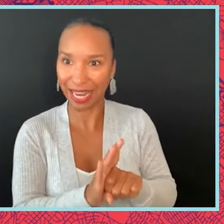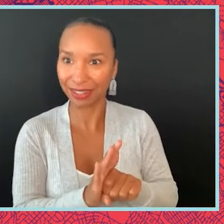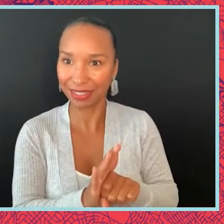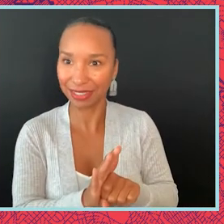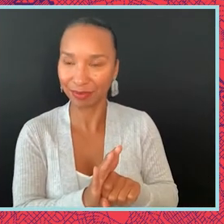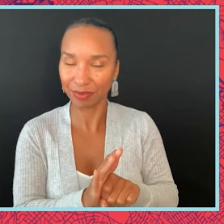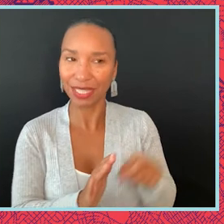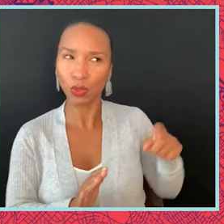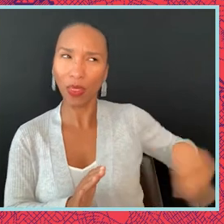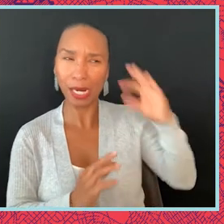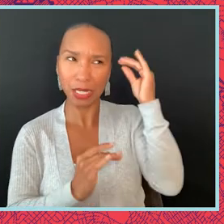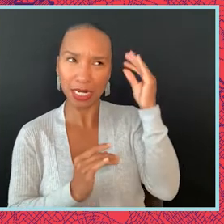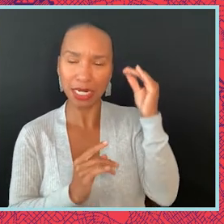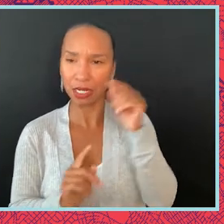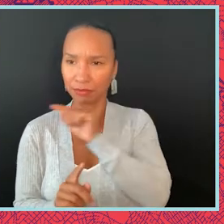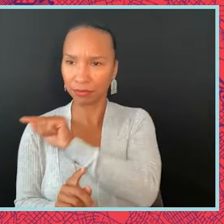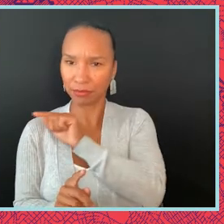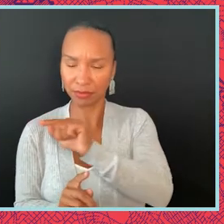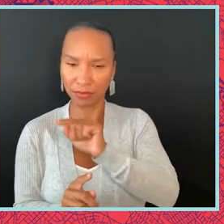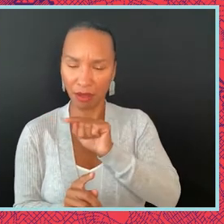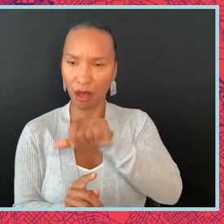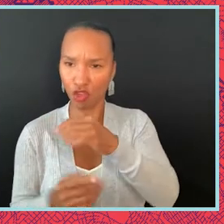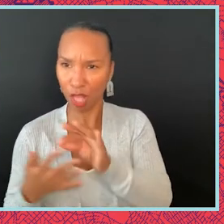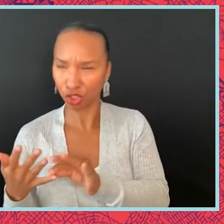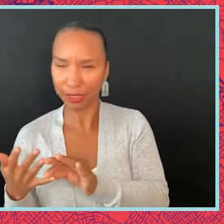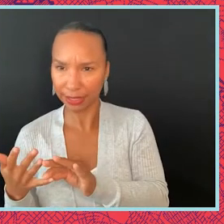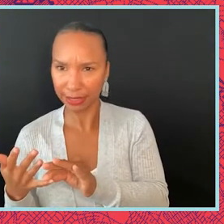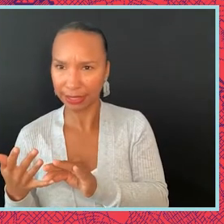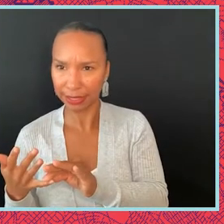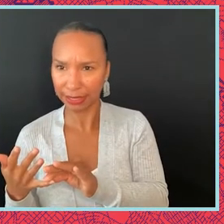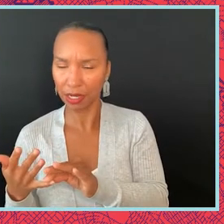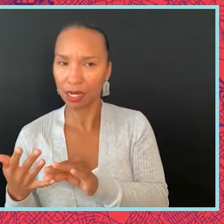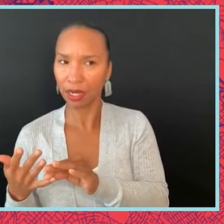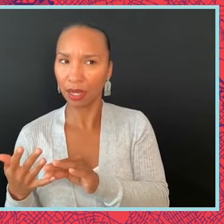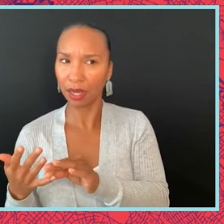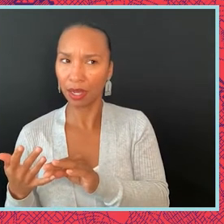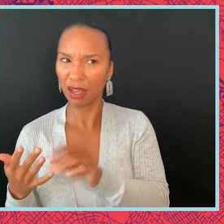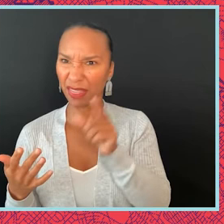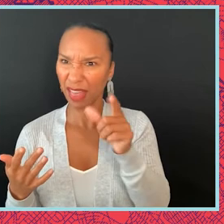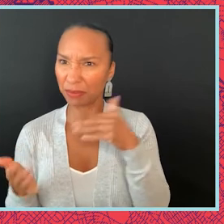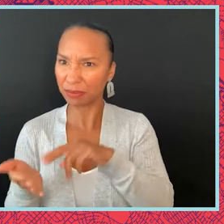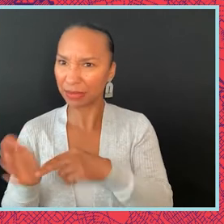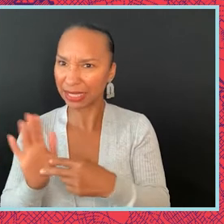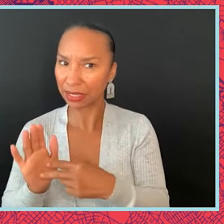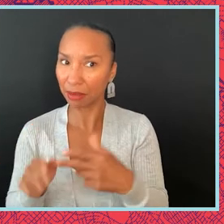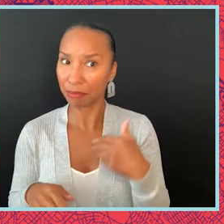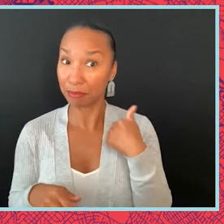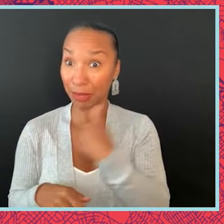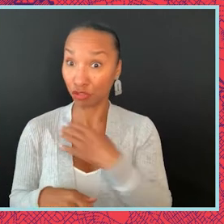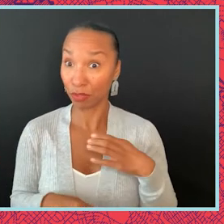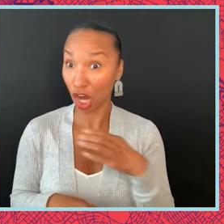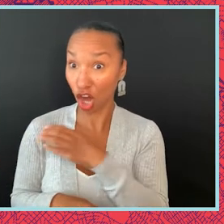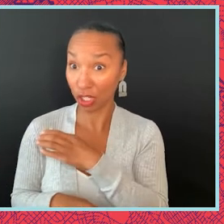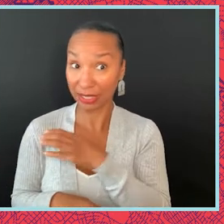realized with all of those options short of statehood was that members of Congress, many of whom